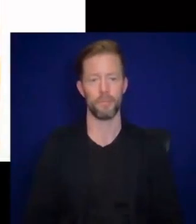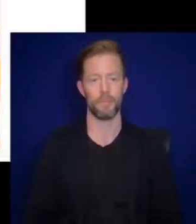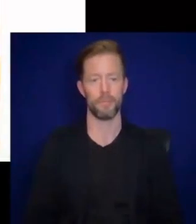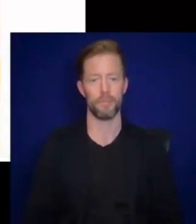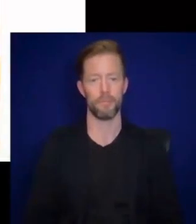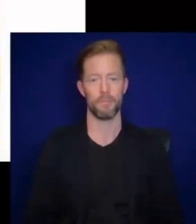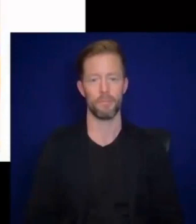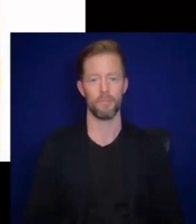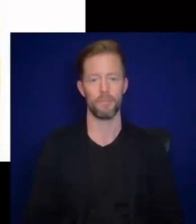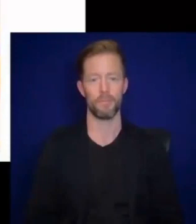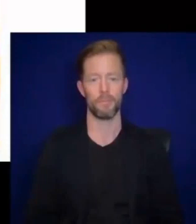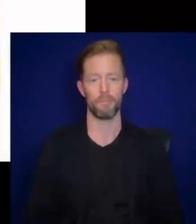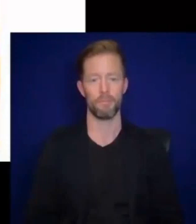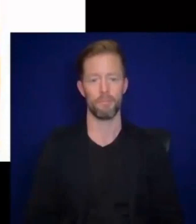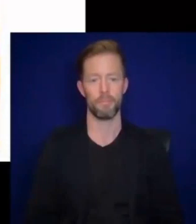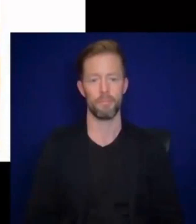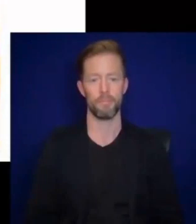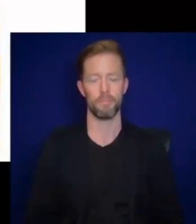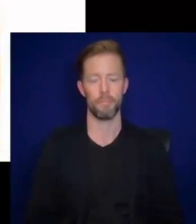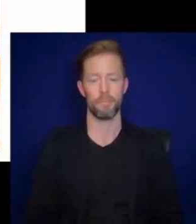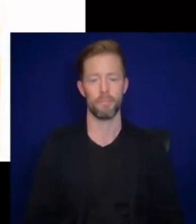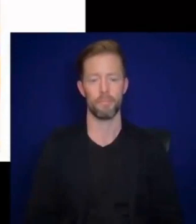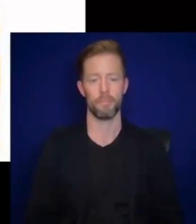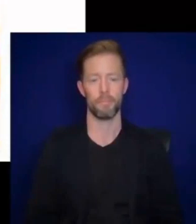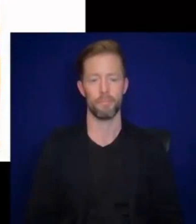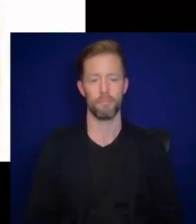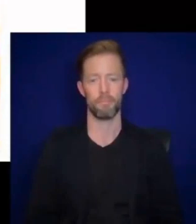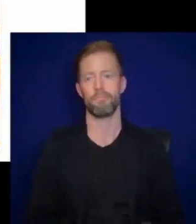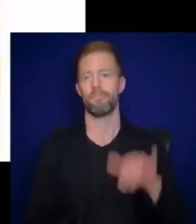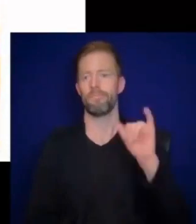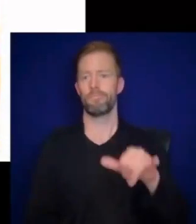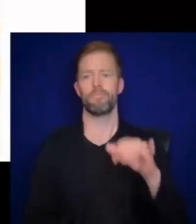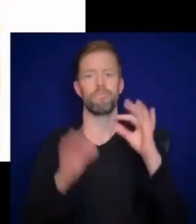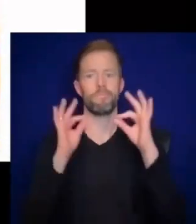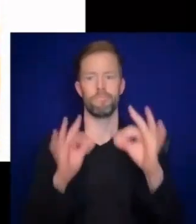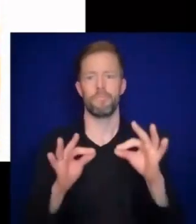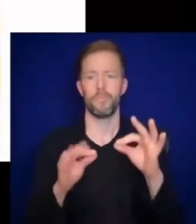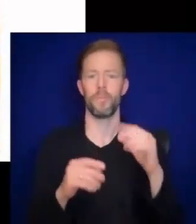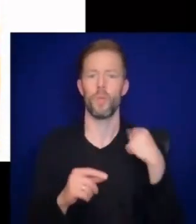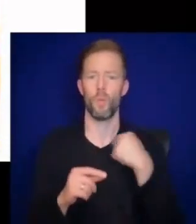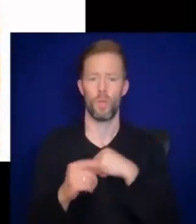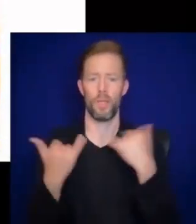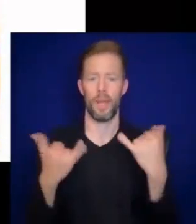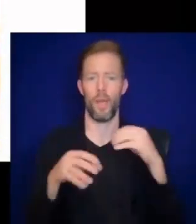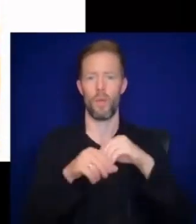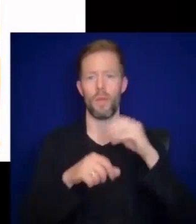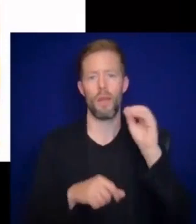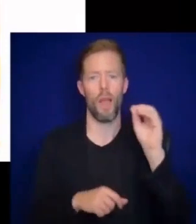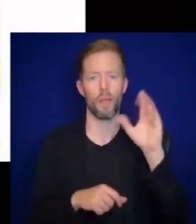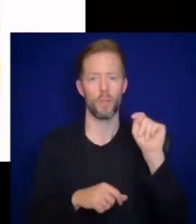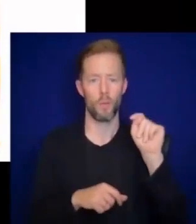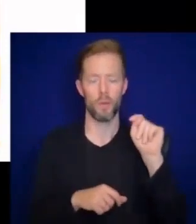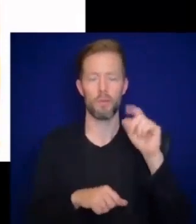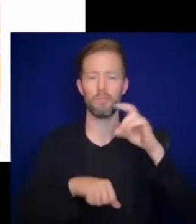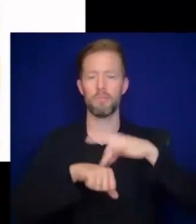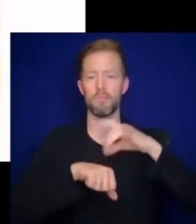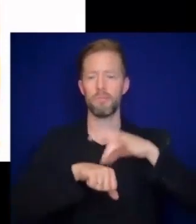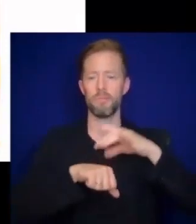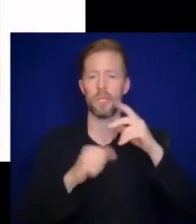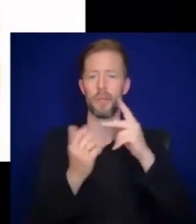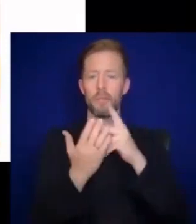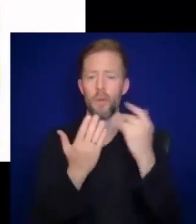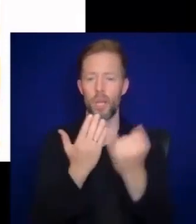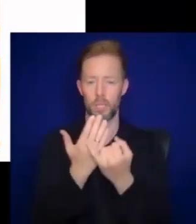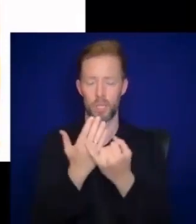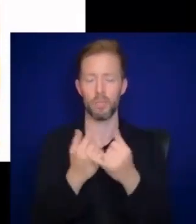is very timely, right? We are almost we are in October. So what about a pumpkin